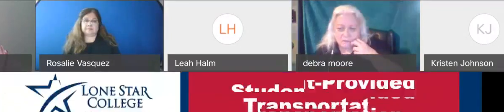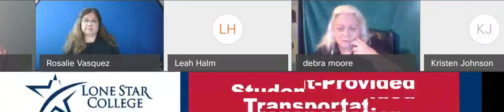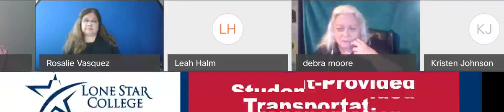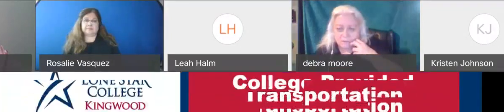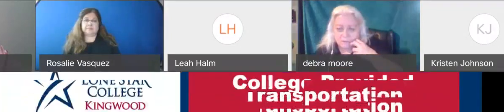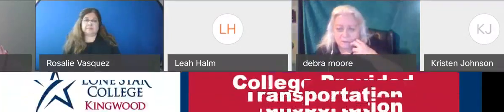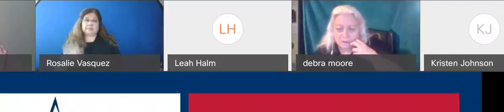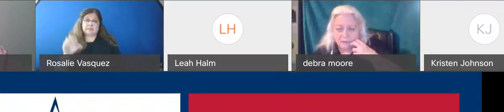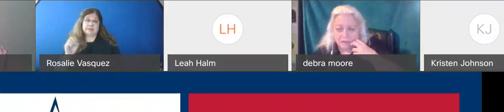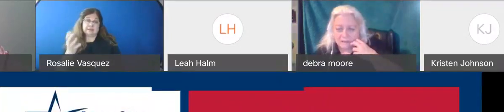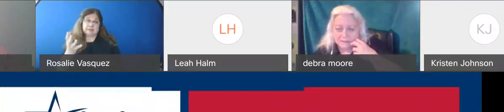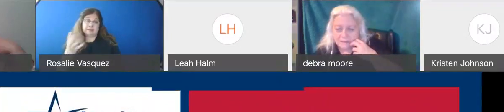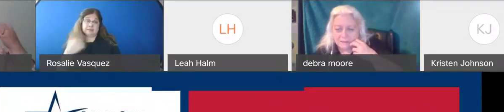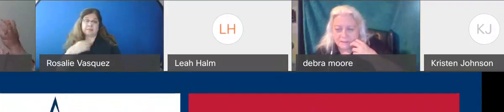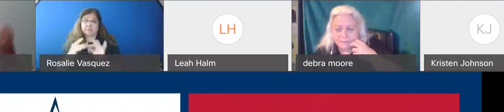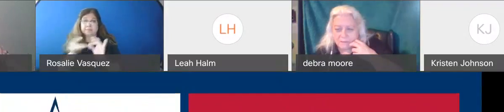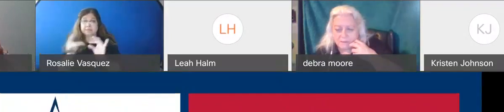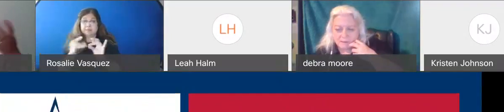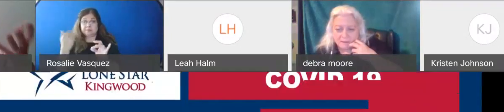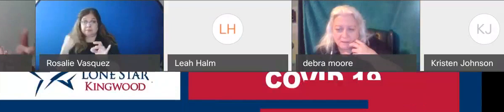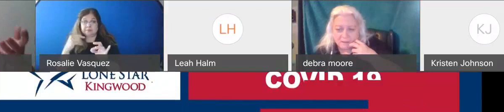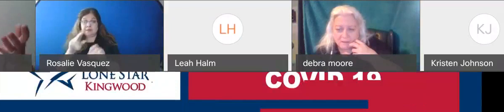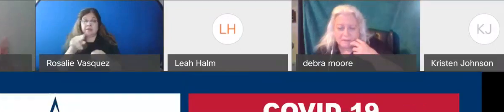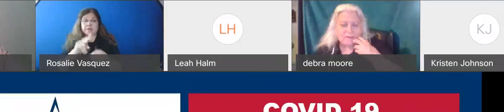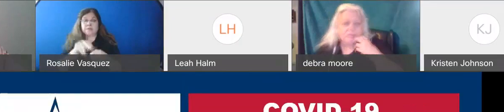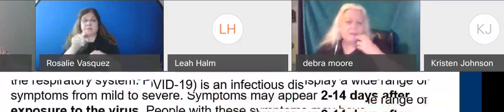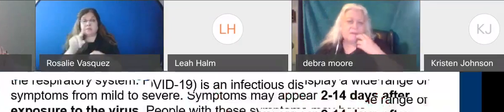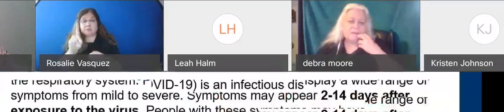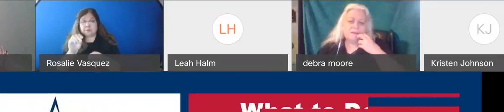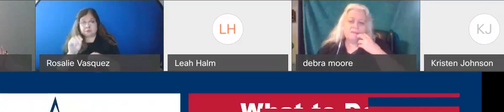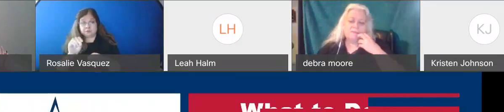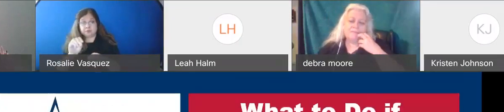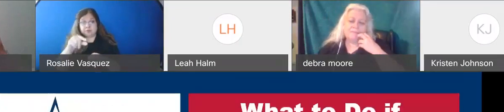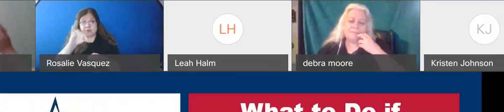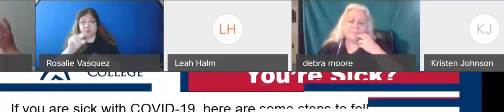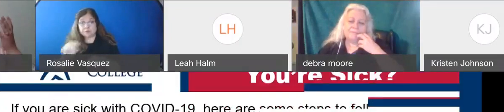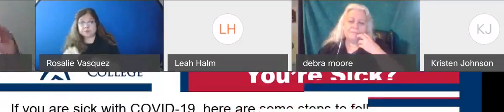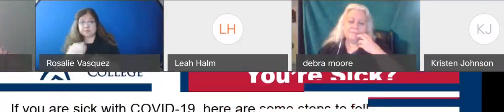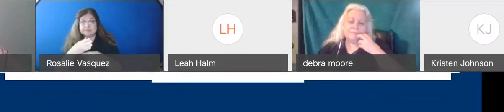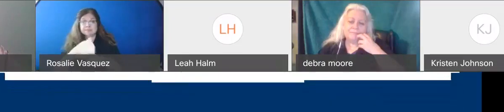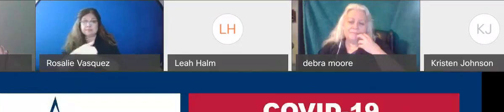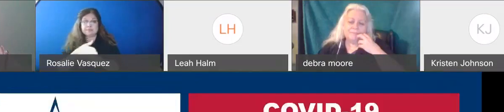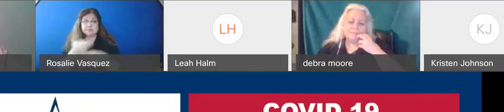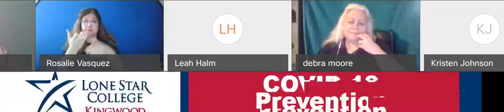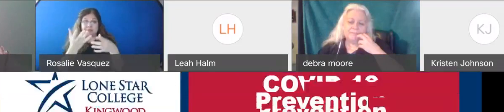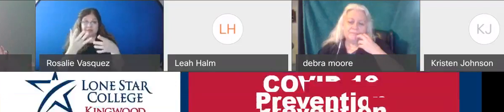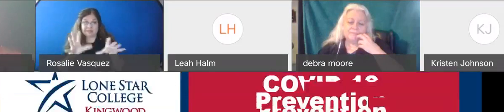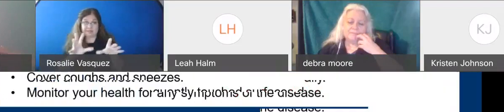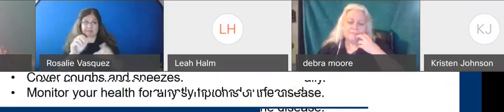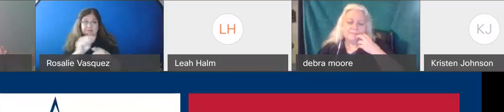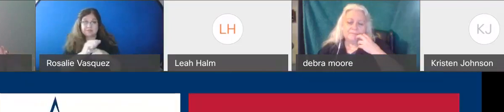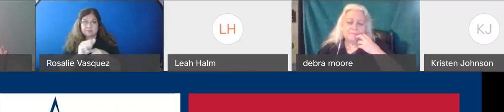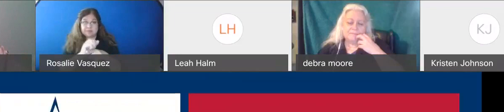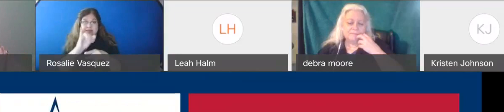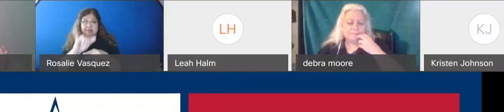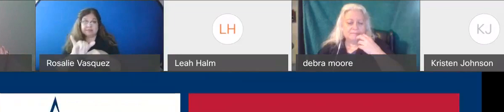So, as I mentioned, usually you do a quiz after you've done the training. So this